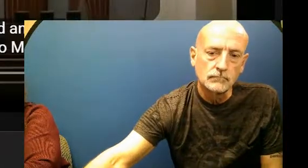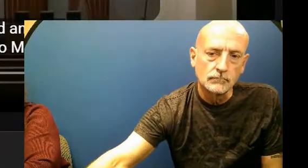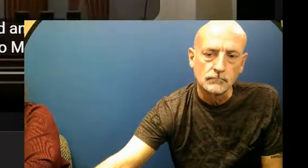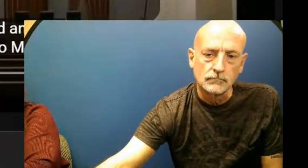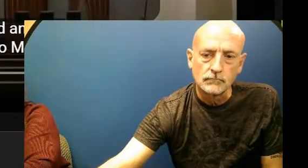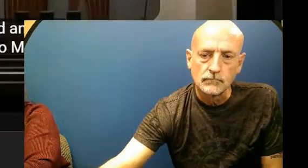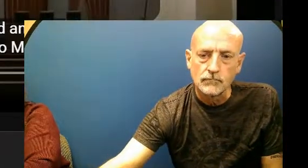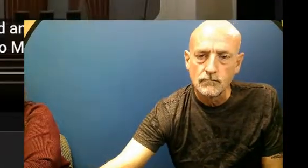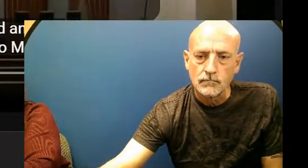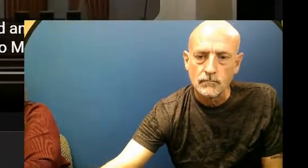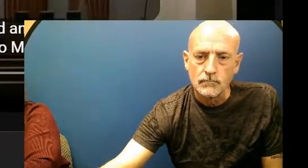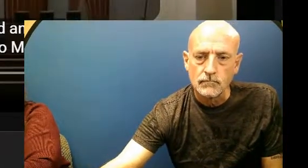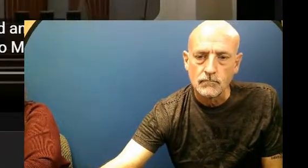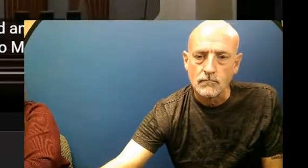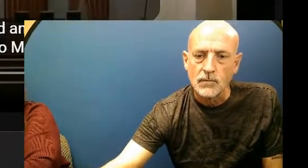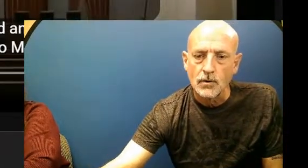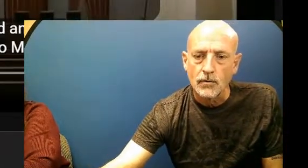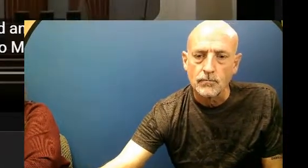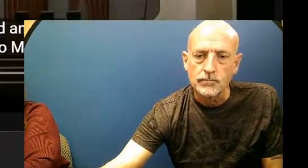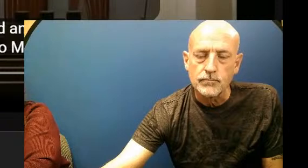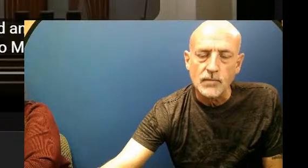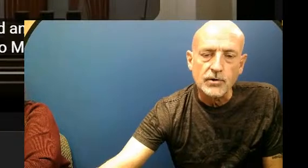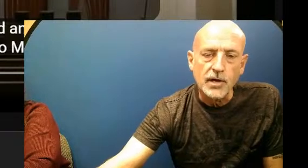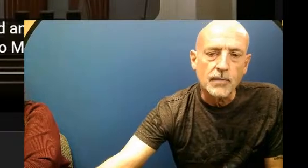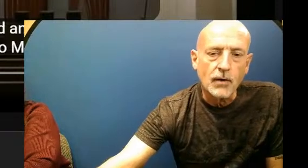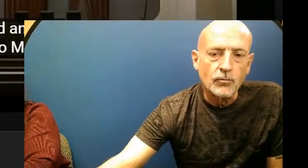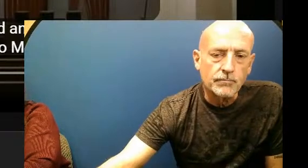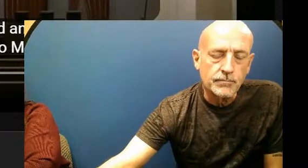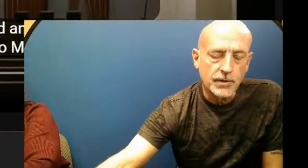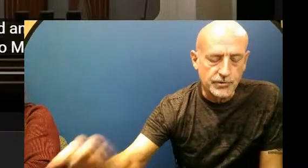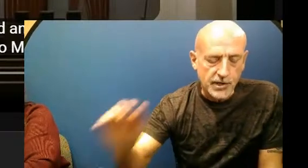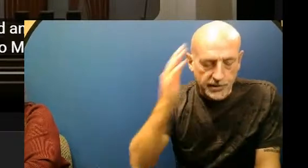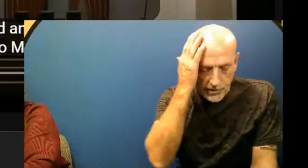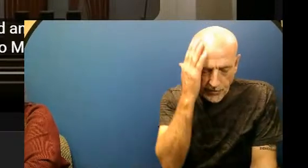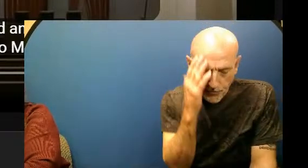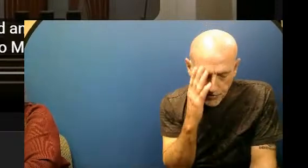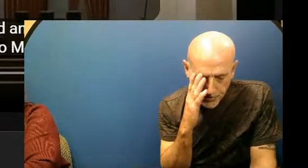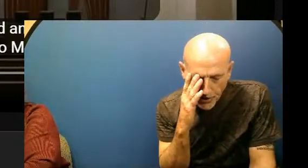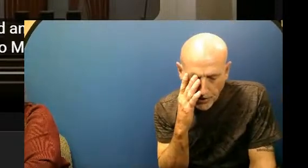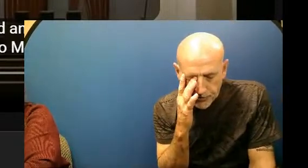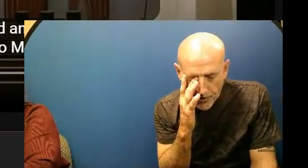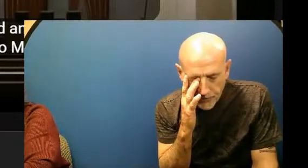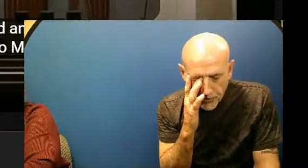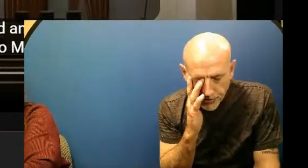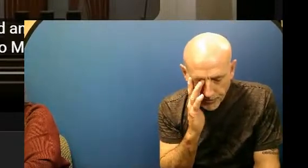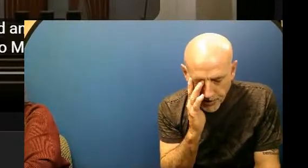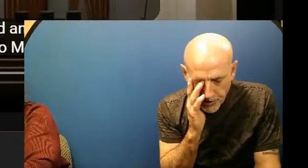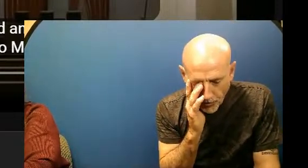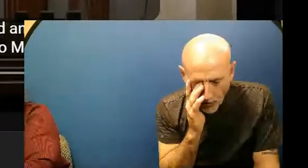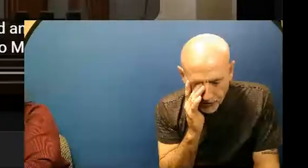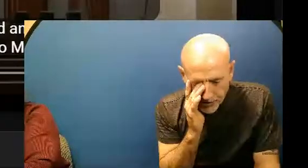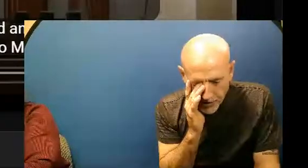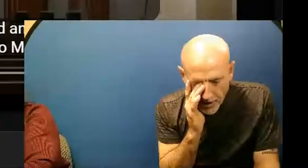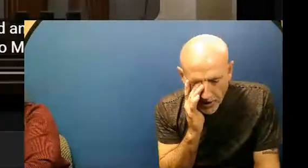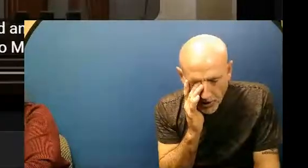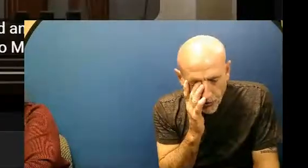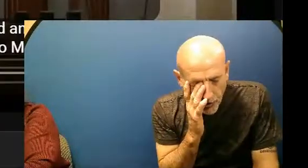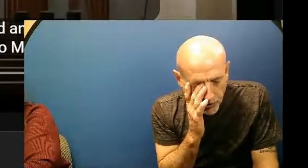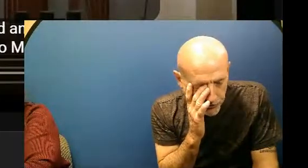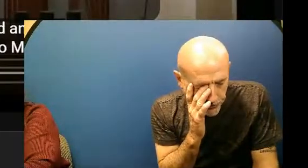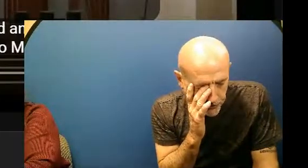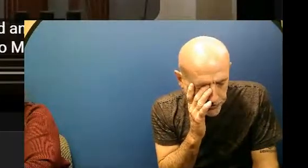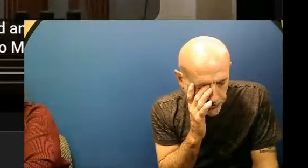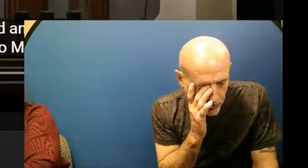other arguments, correct? Well, Your Honor, I think they'd be very. Okay, I want to interject in here for just a second because they've used some key words.